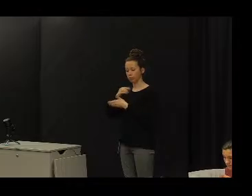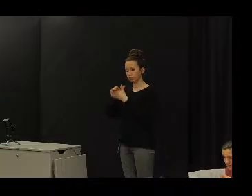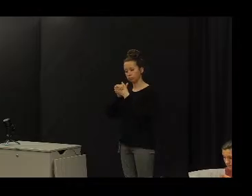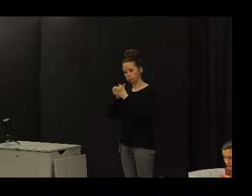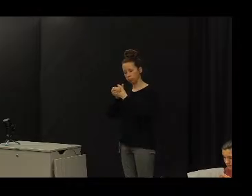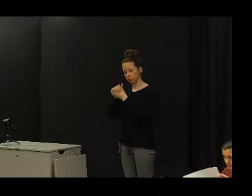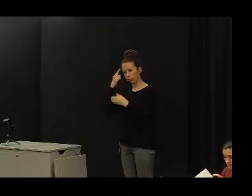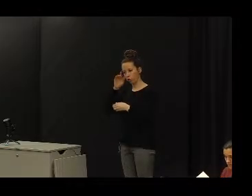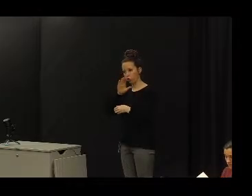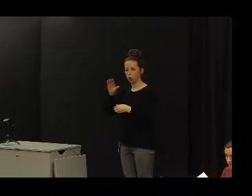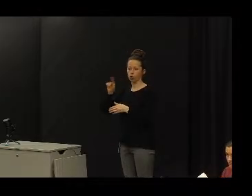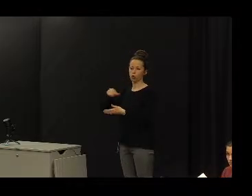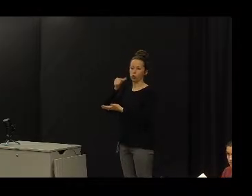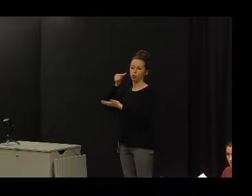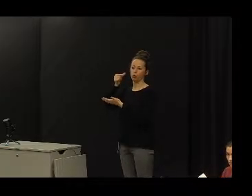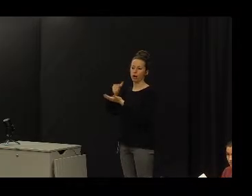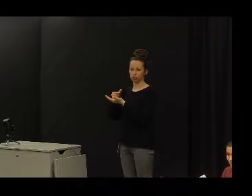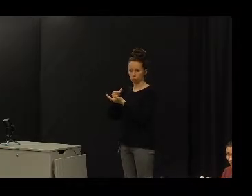graduation.